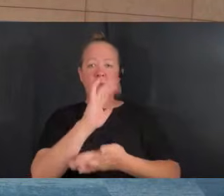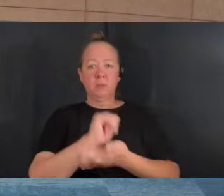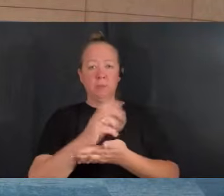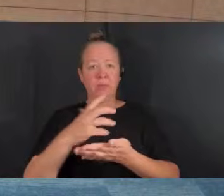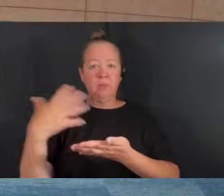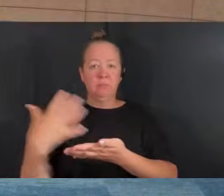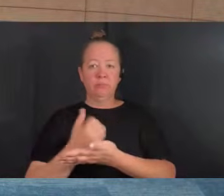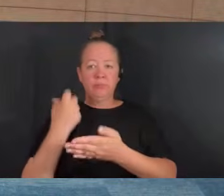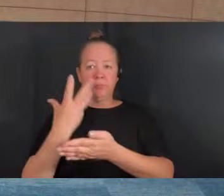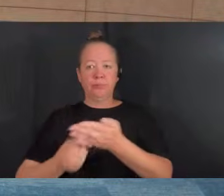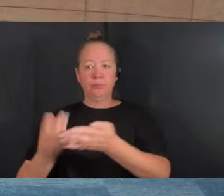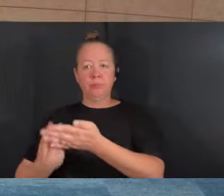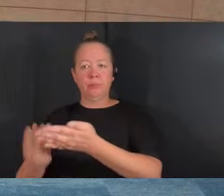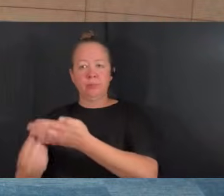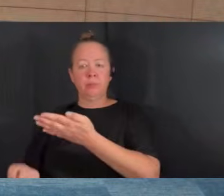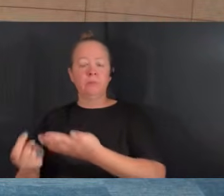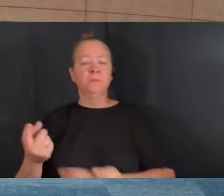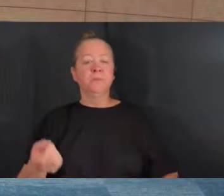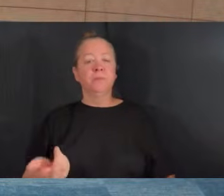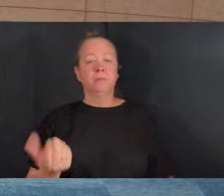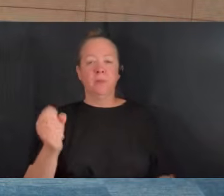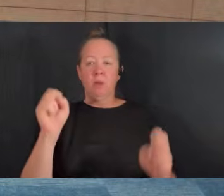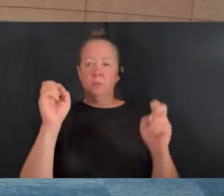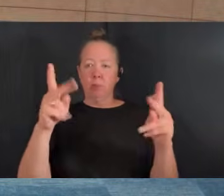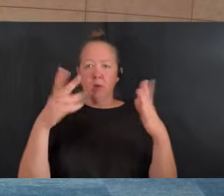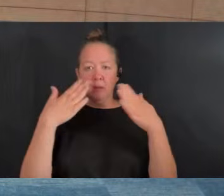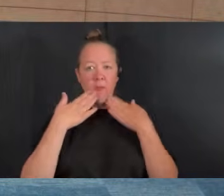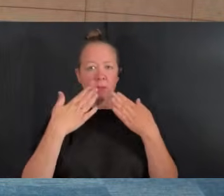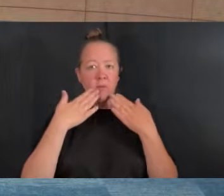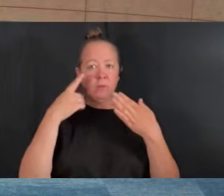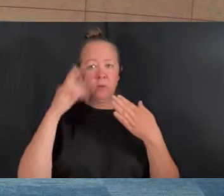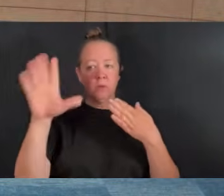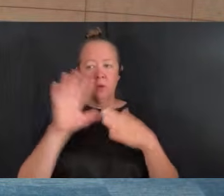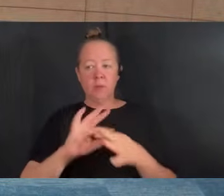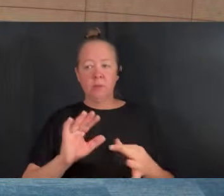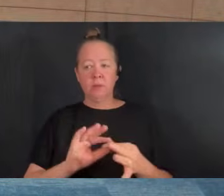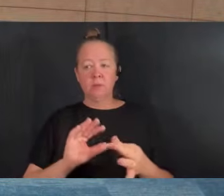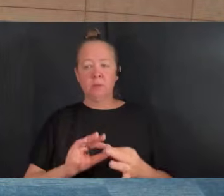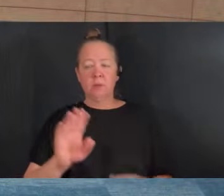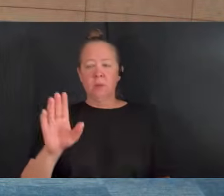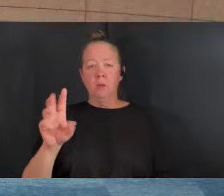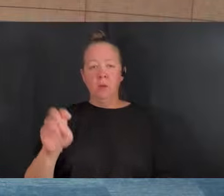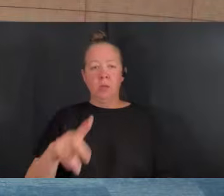All right, thank you for those comments. Vice Mayor Briner, I think we're turning to